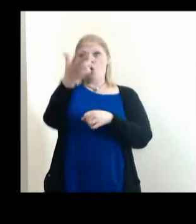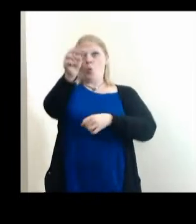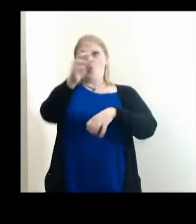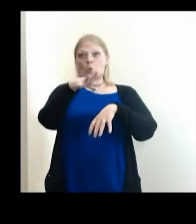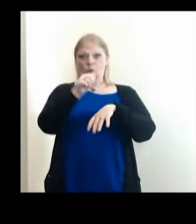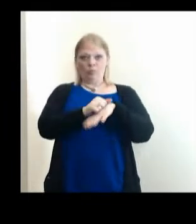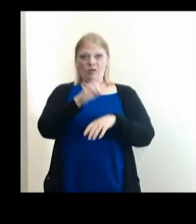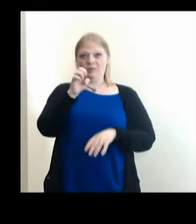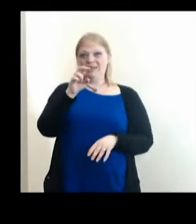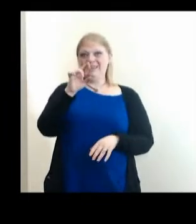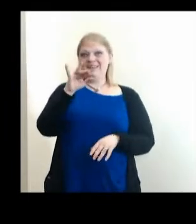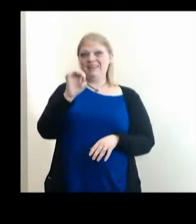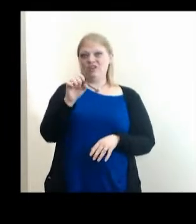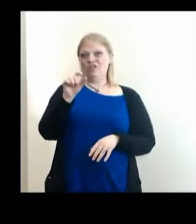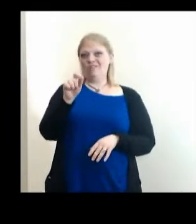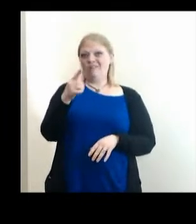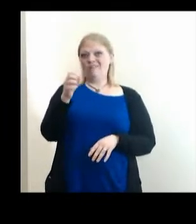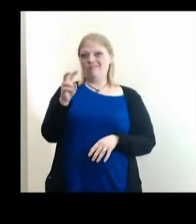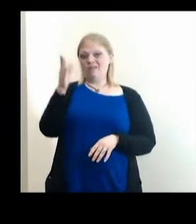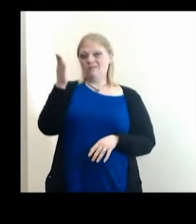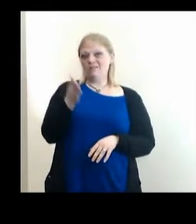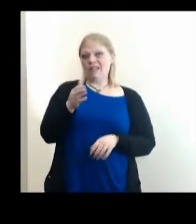at